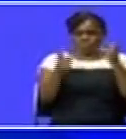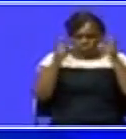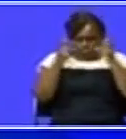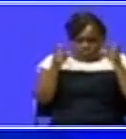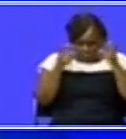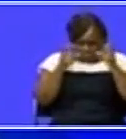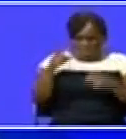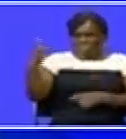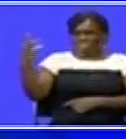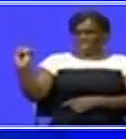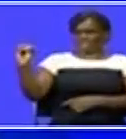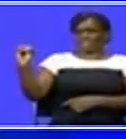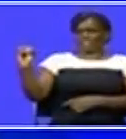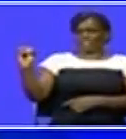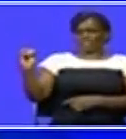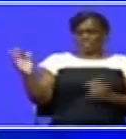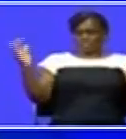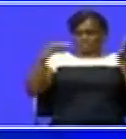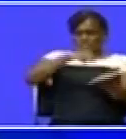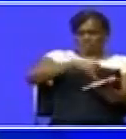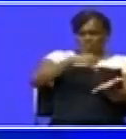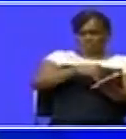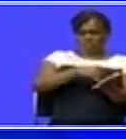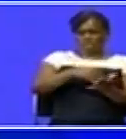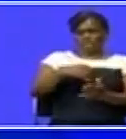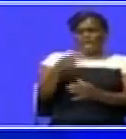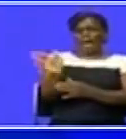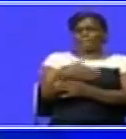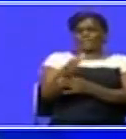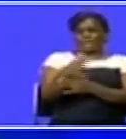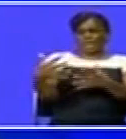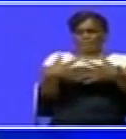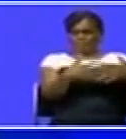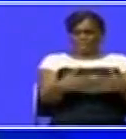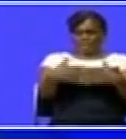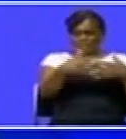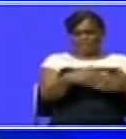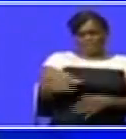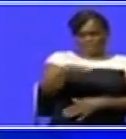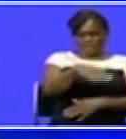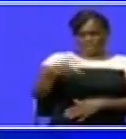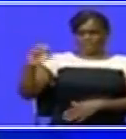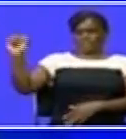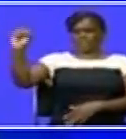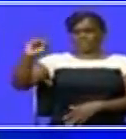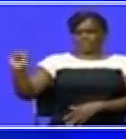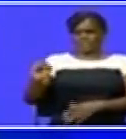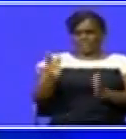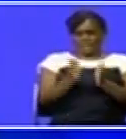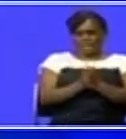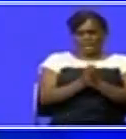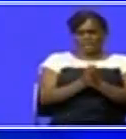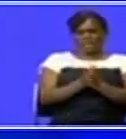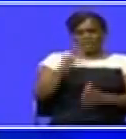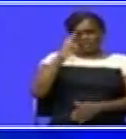the 30th. The campaign brought together, among other dignitaries, the U.S. ambassador to Kenya, Kenyan Environment Cabinet Secretary, as well as the Canadian